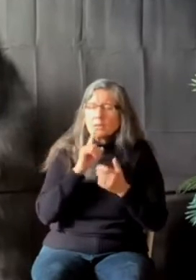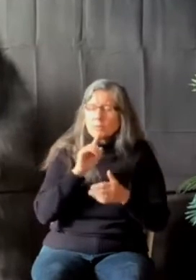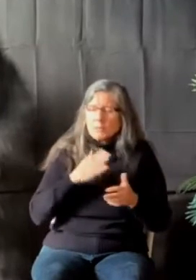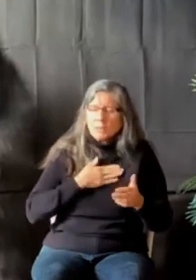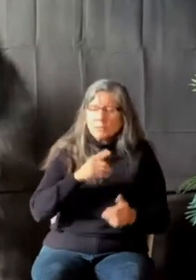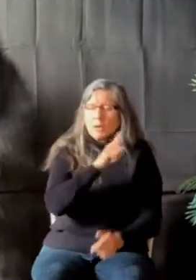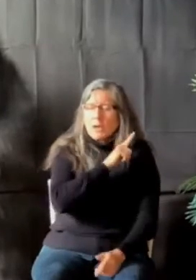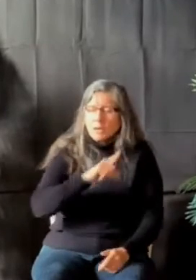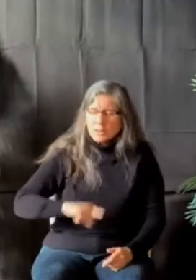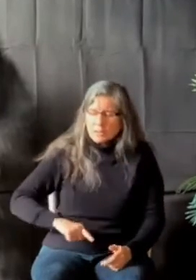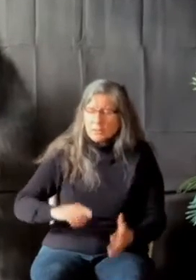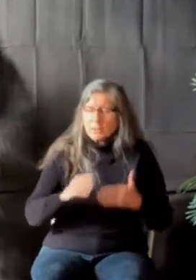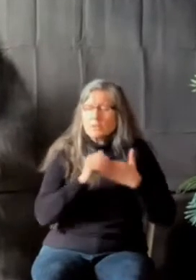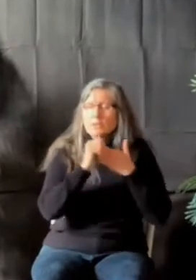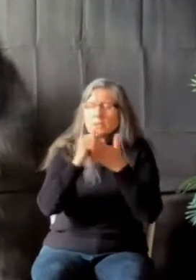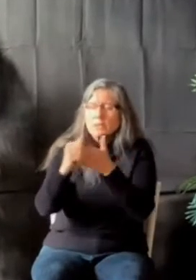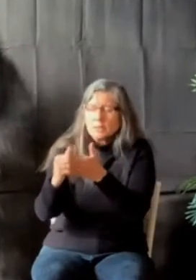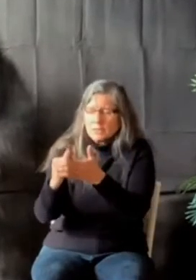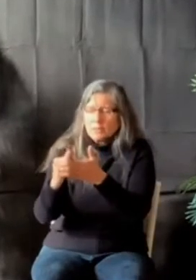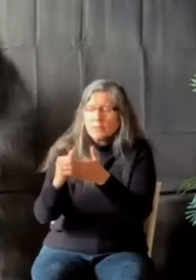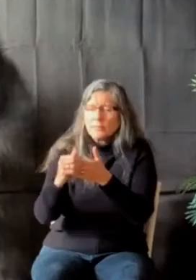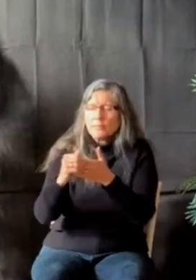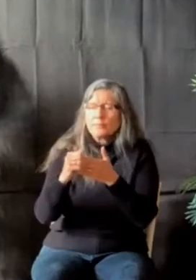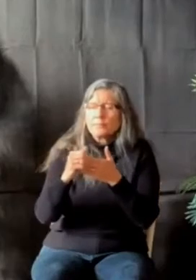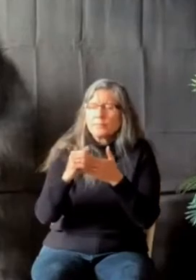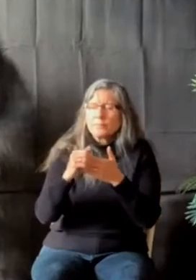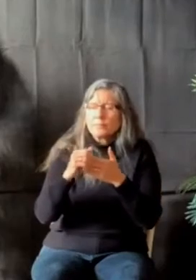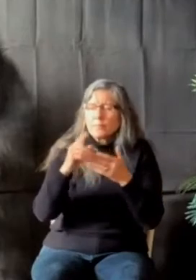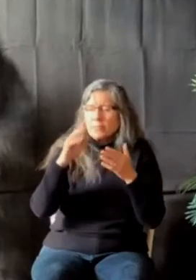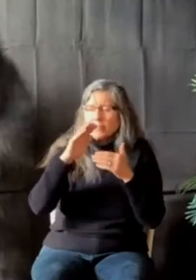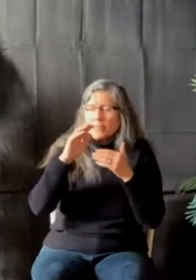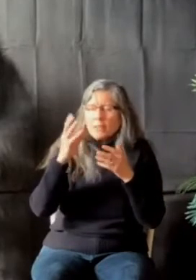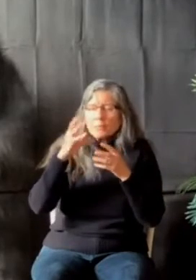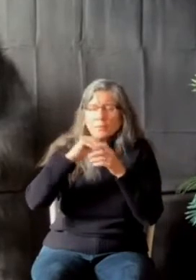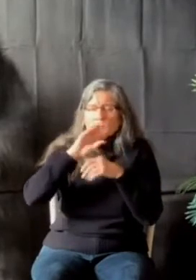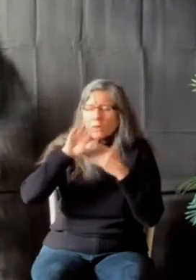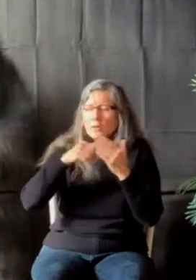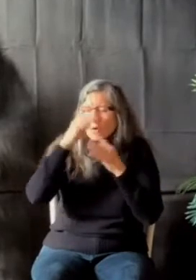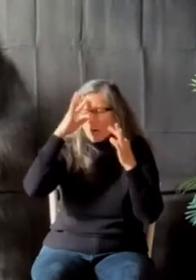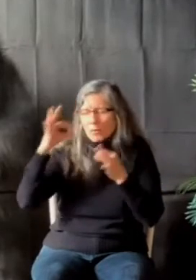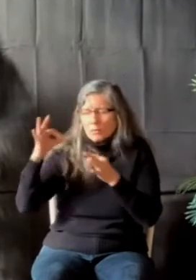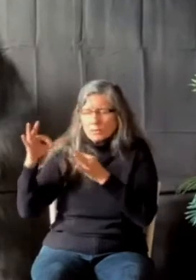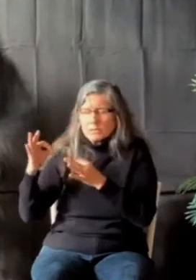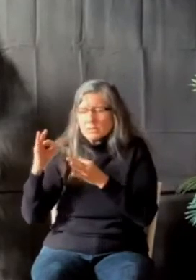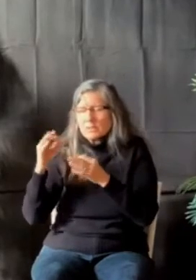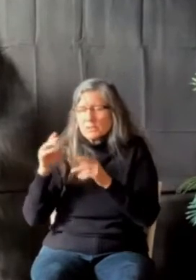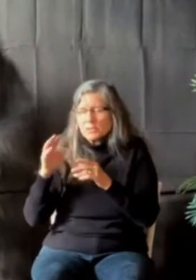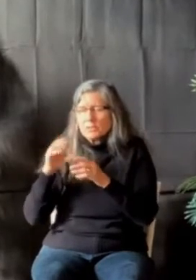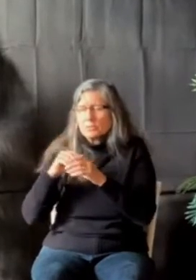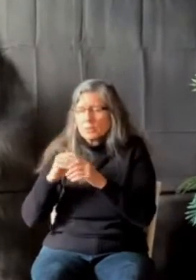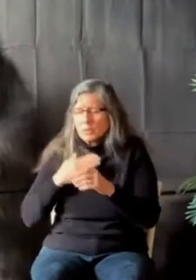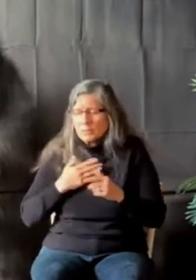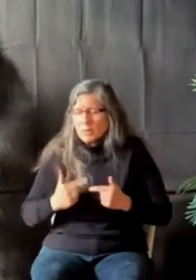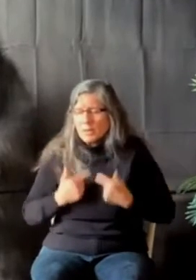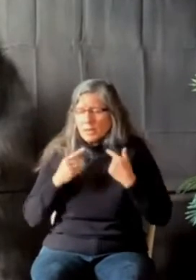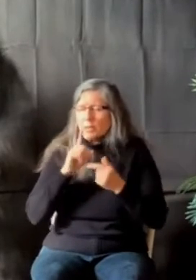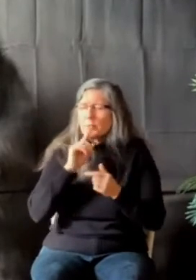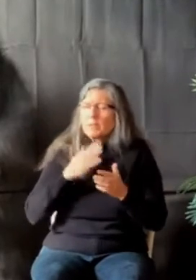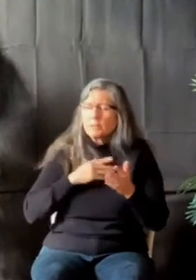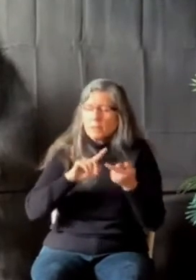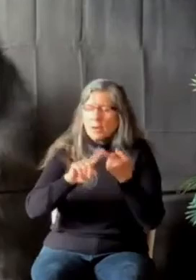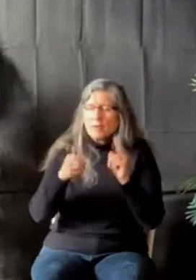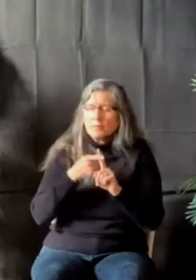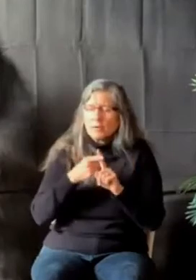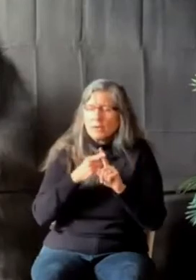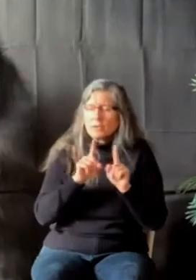my Lord to lead me in all the decisions of life? And will you be my friend to walk with me, not